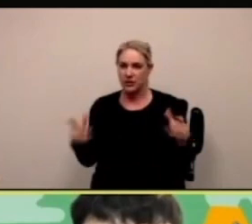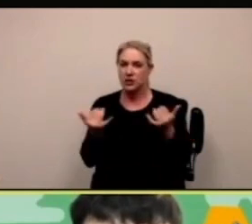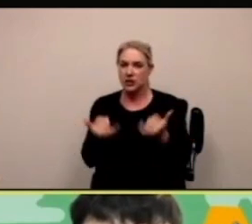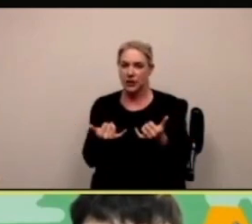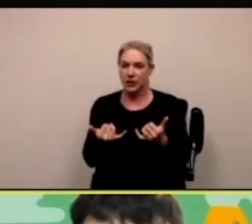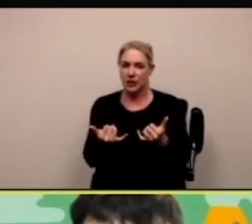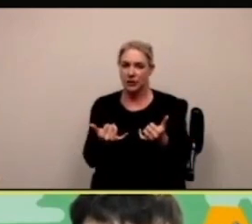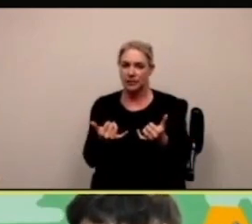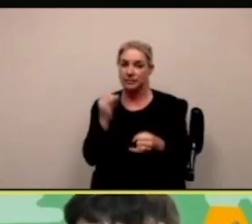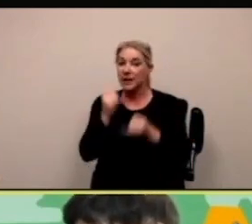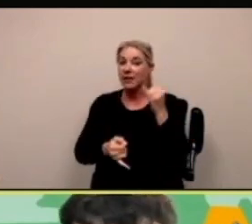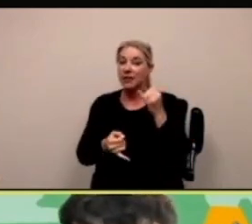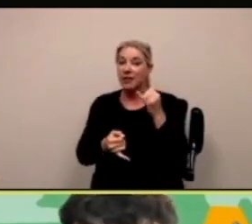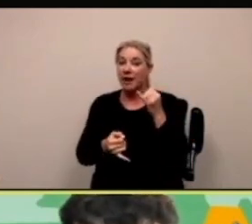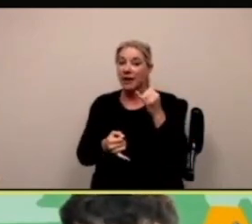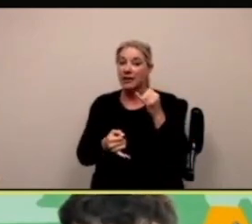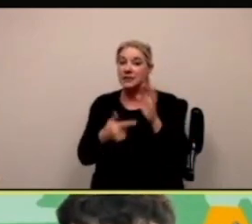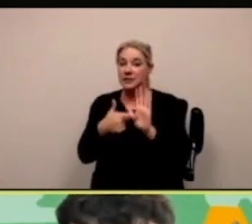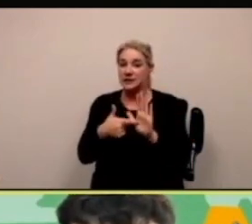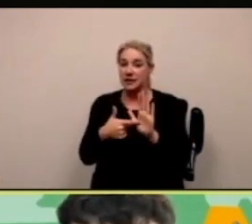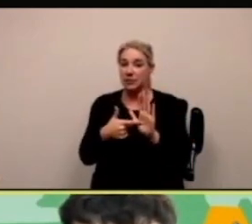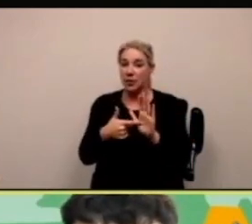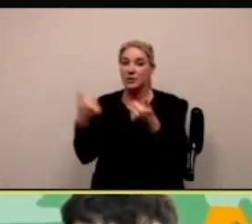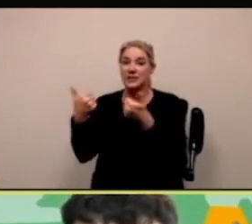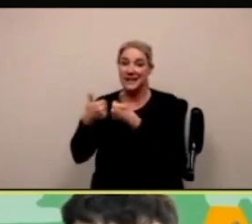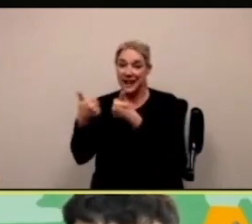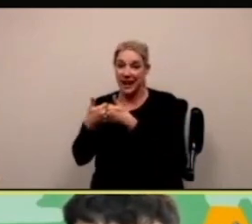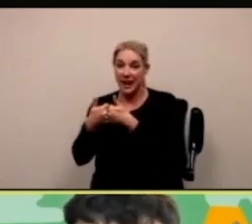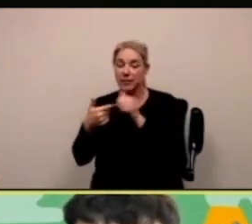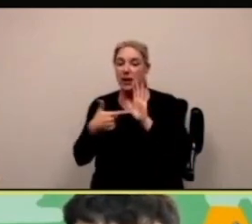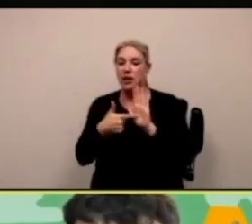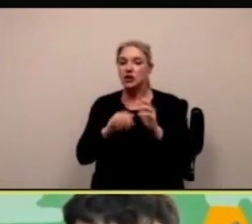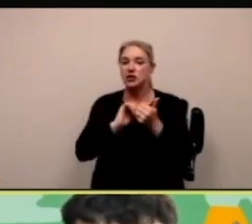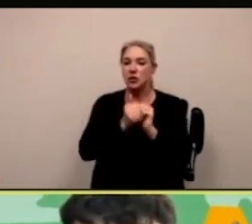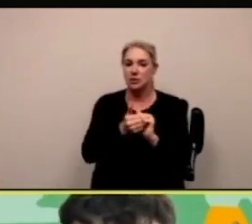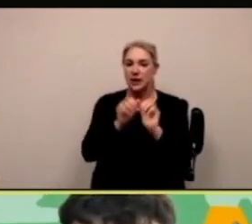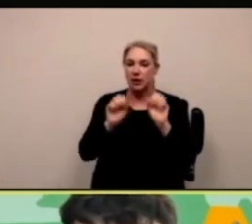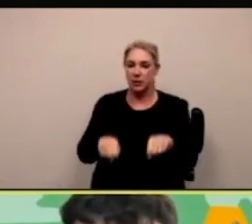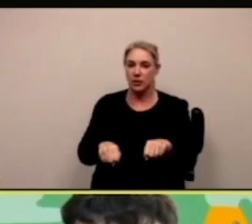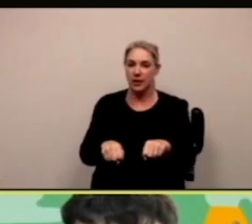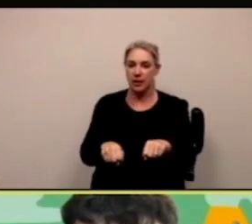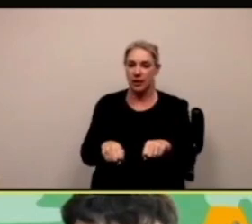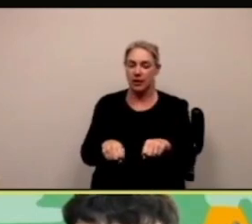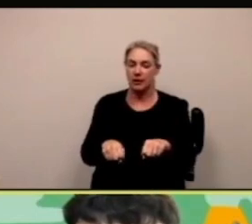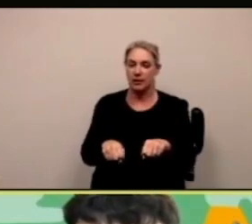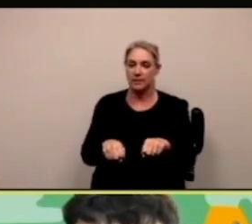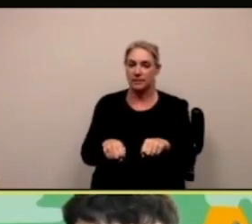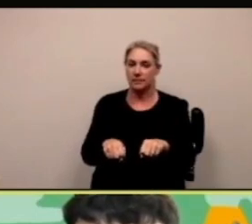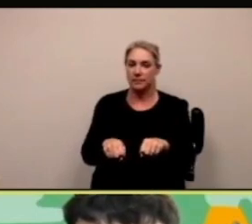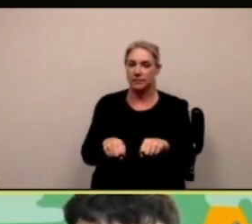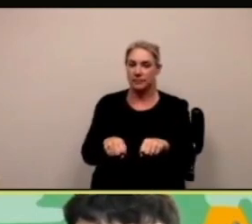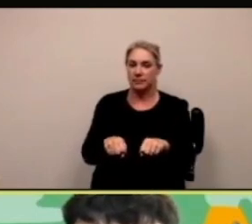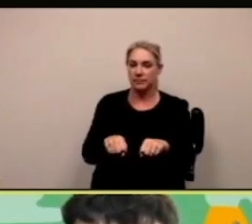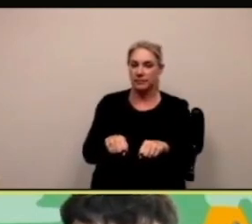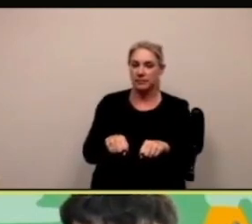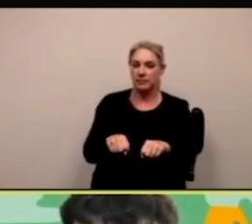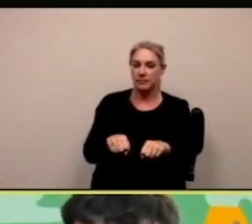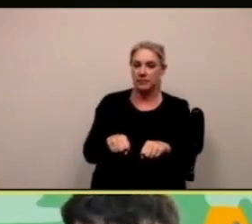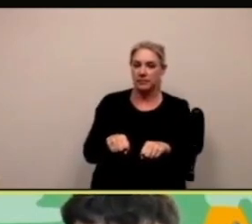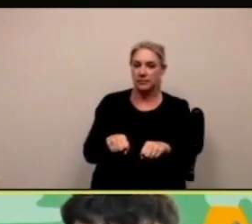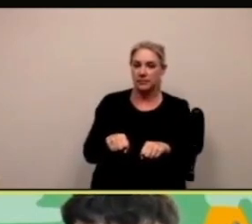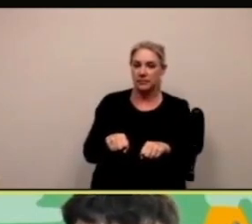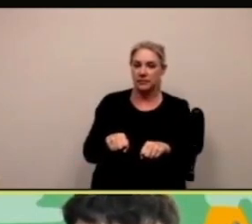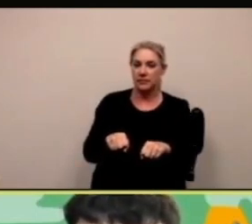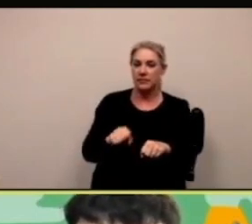one is a game and shows how you can just draw the score